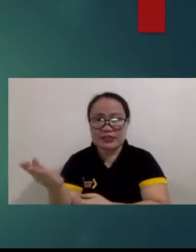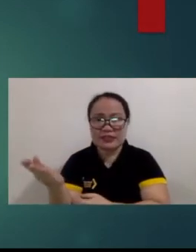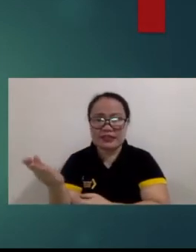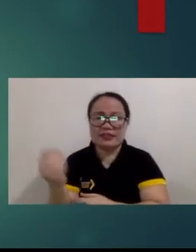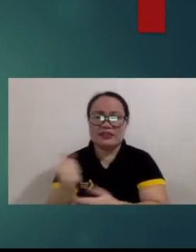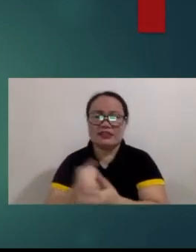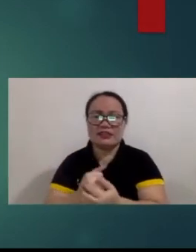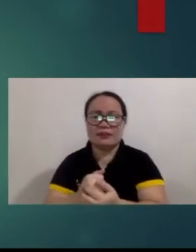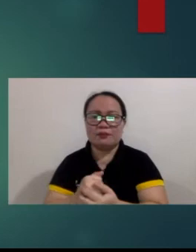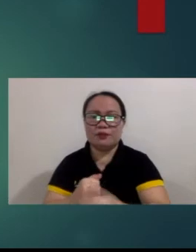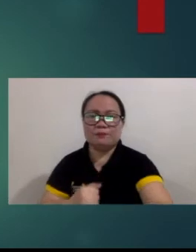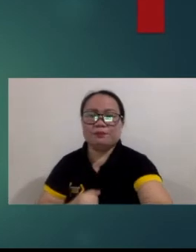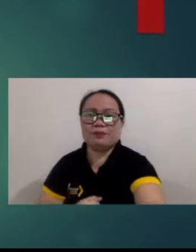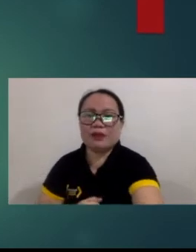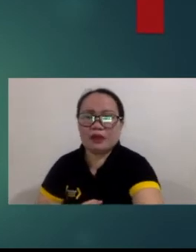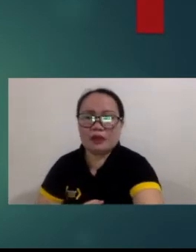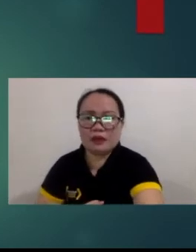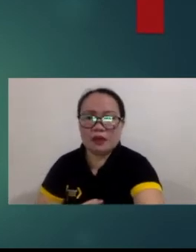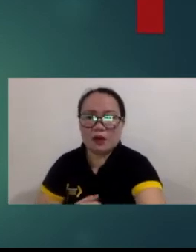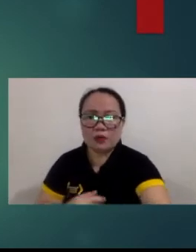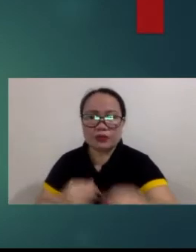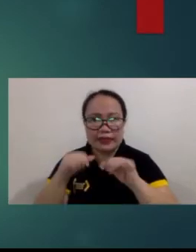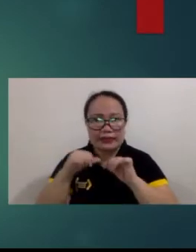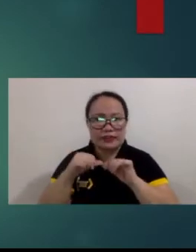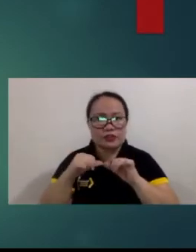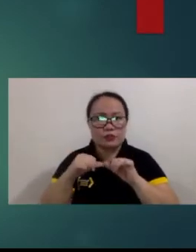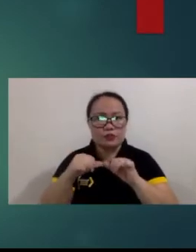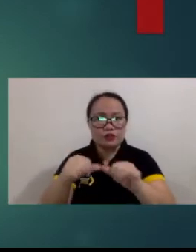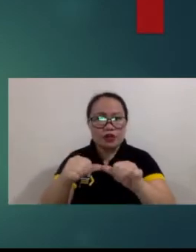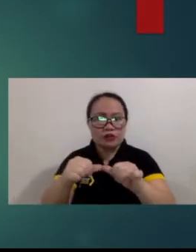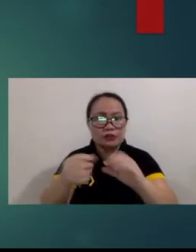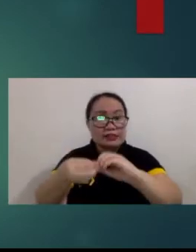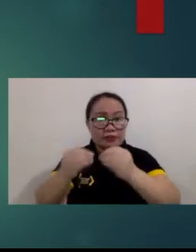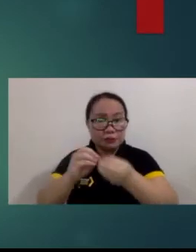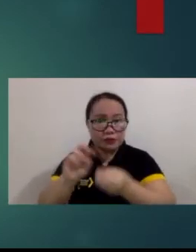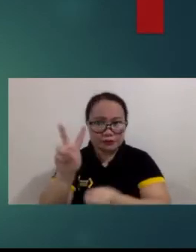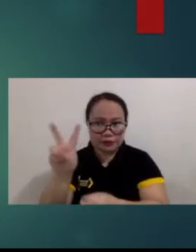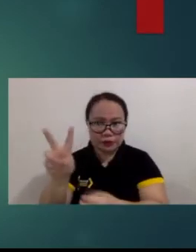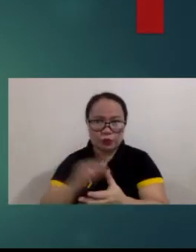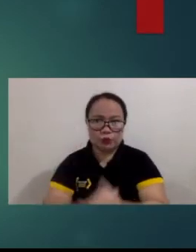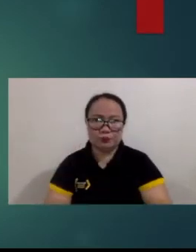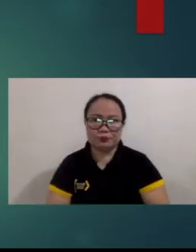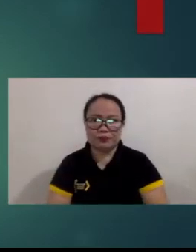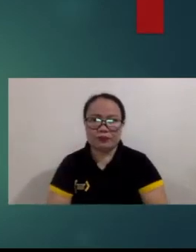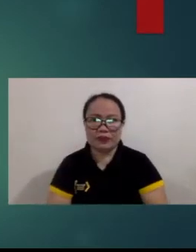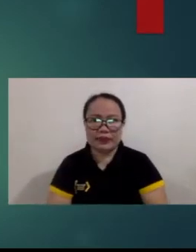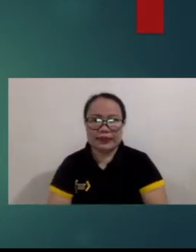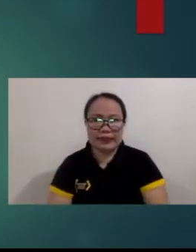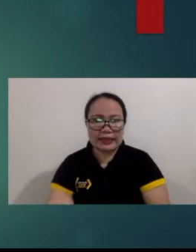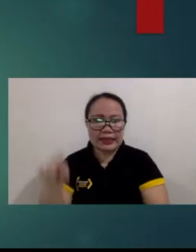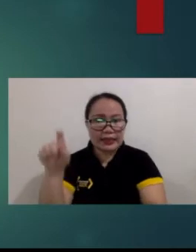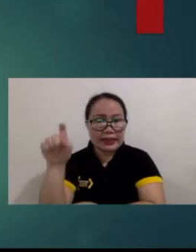can see in this example. Okay, let's move on to example number 2.